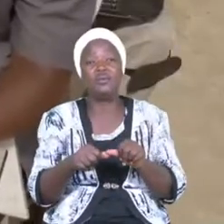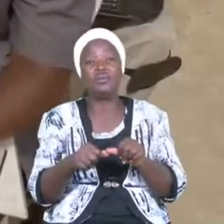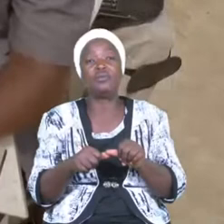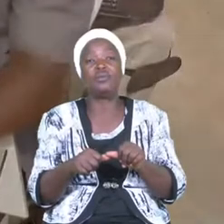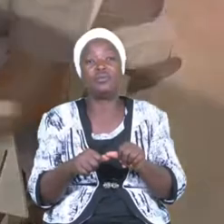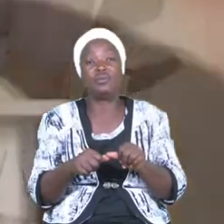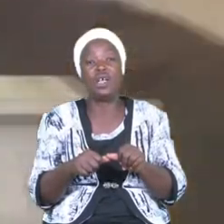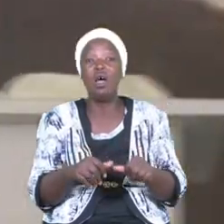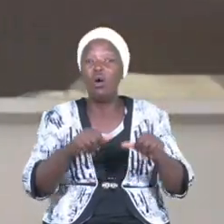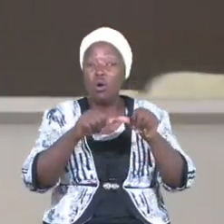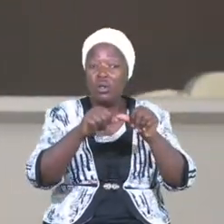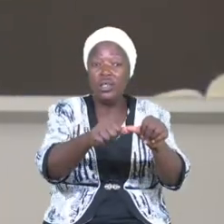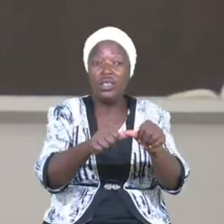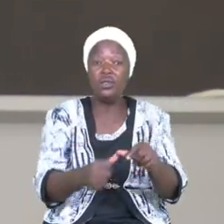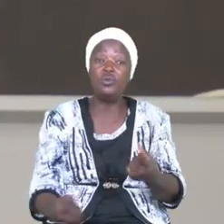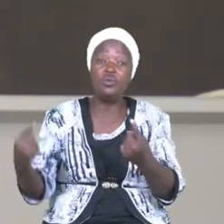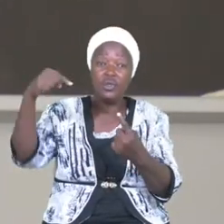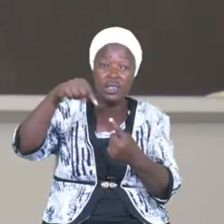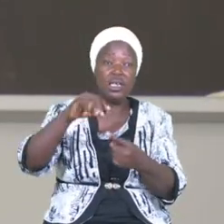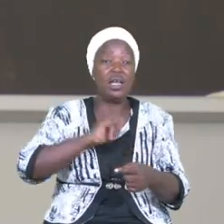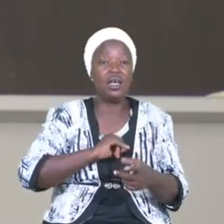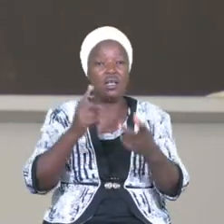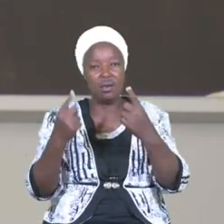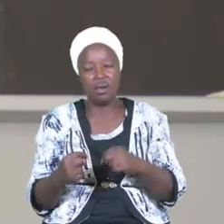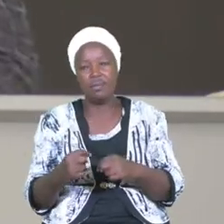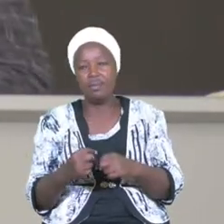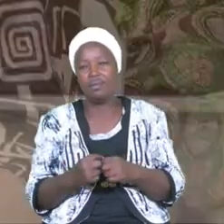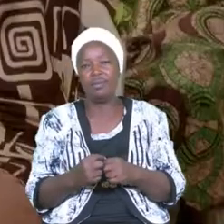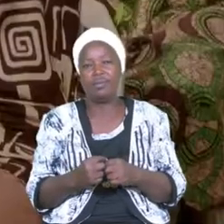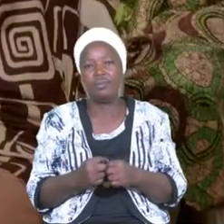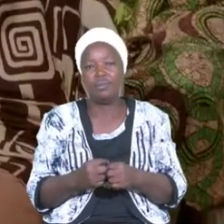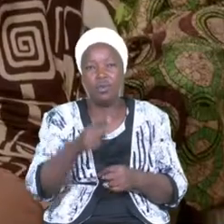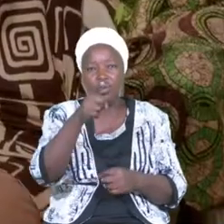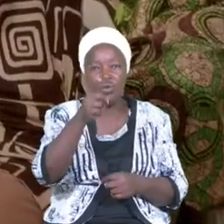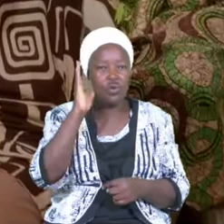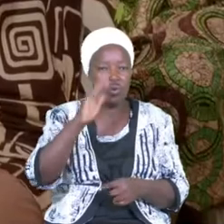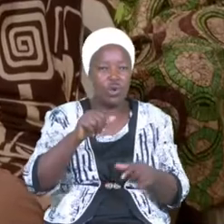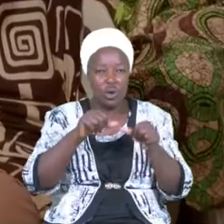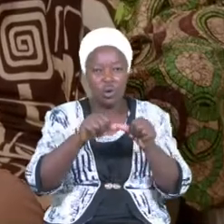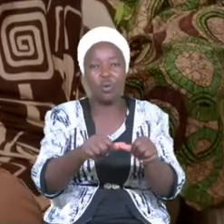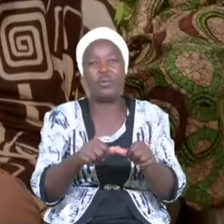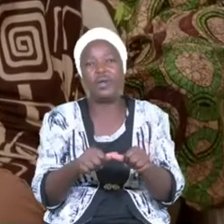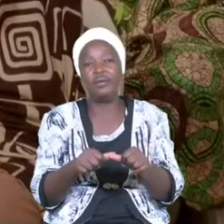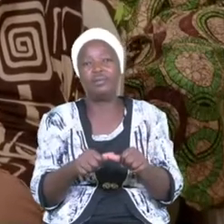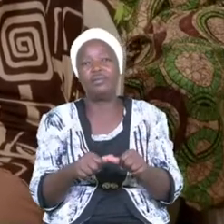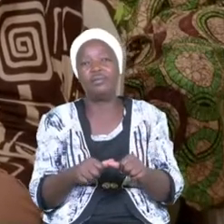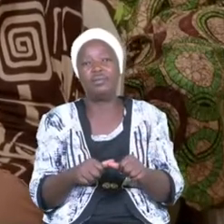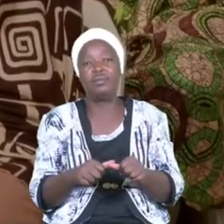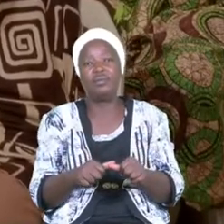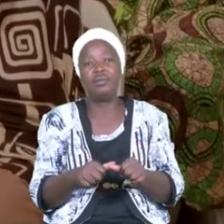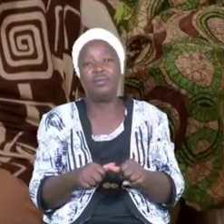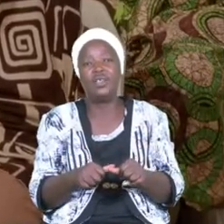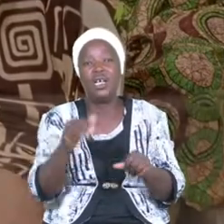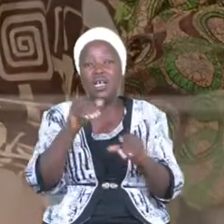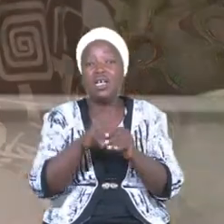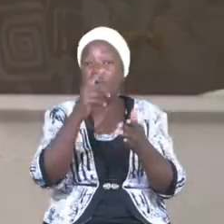Occupy till I come. You'll occupy. In what God has committed